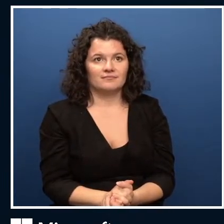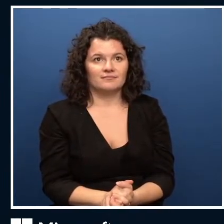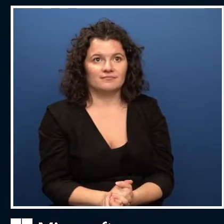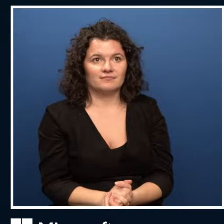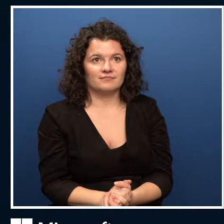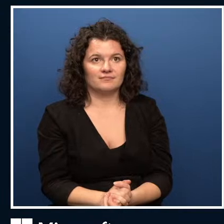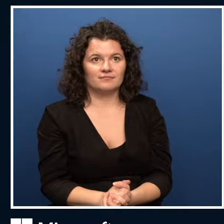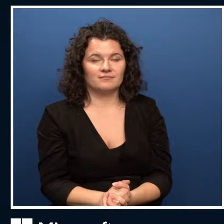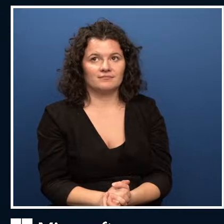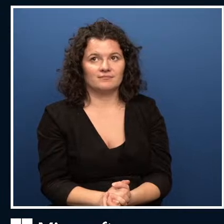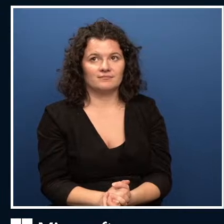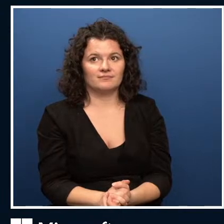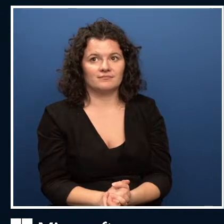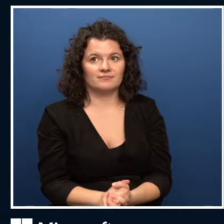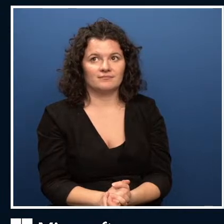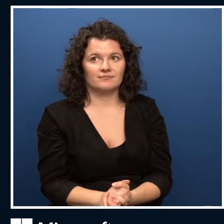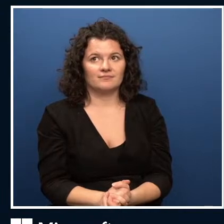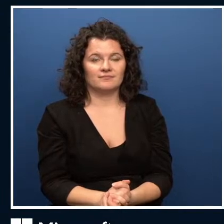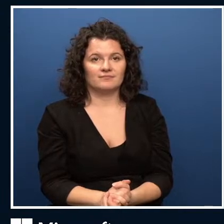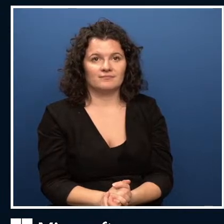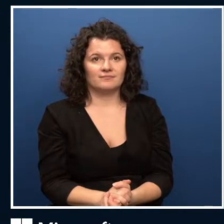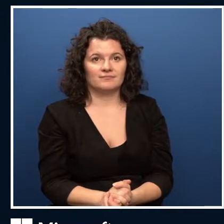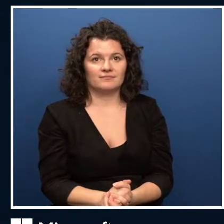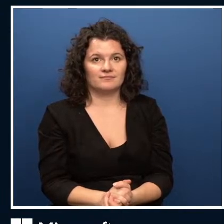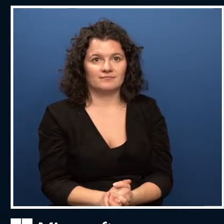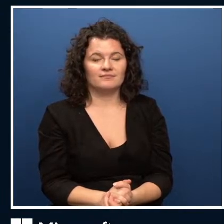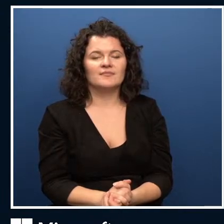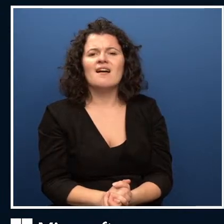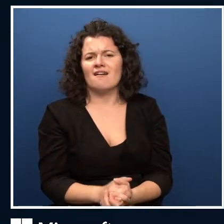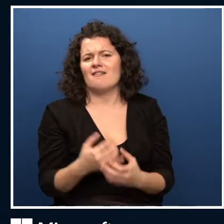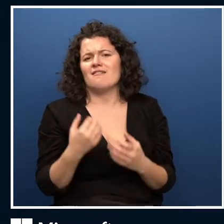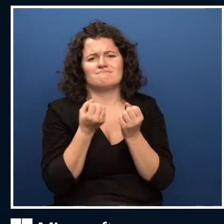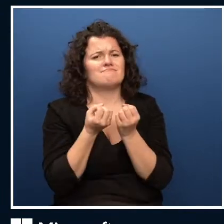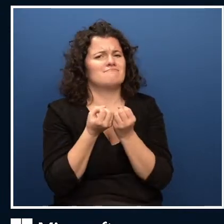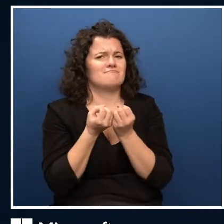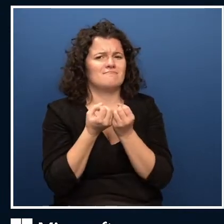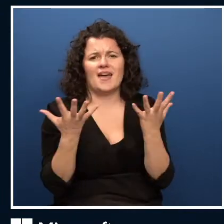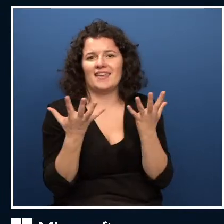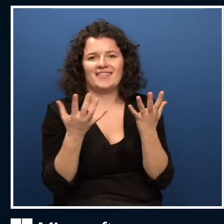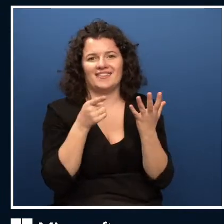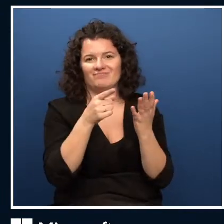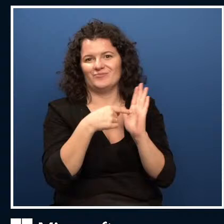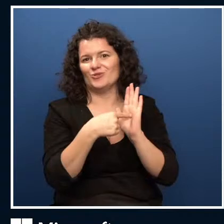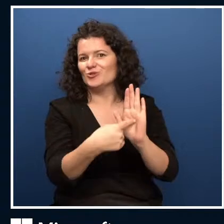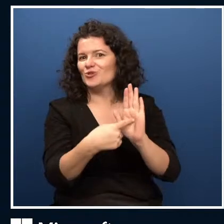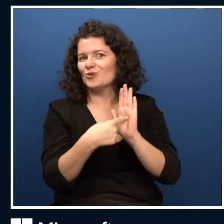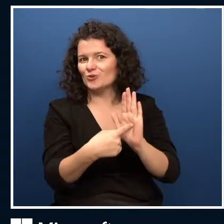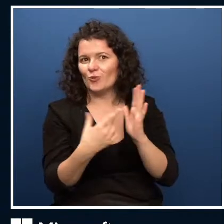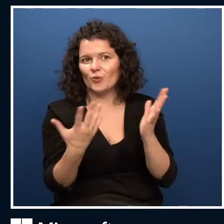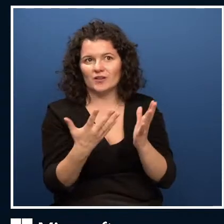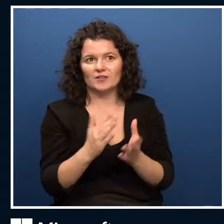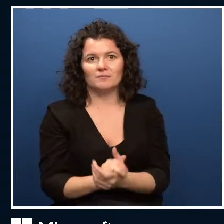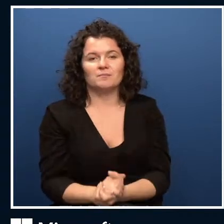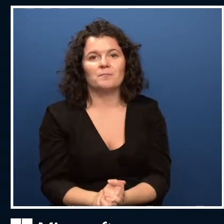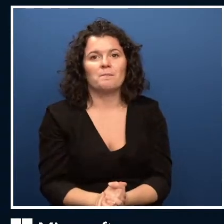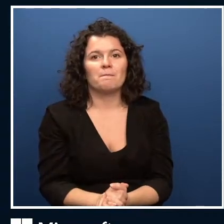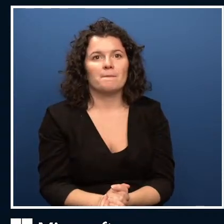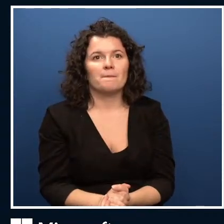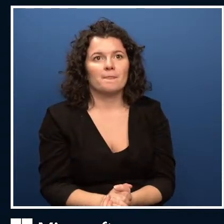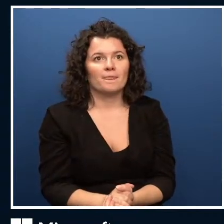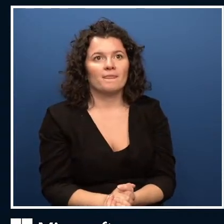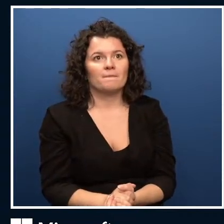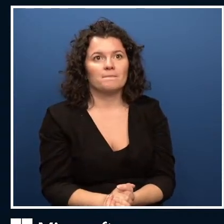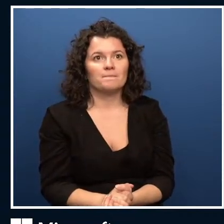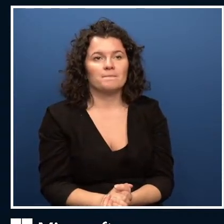come across. I've come across this a lot, that since AI systems are based on mathematical algorithms